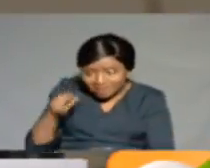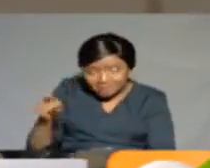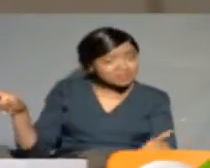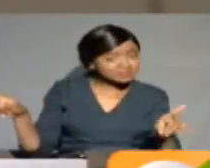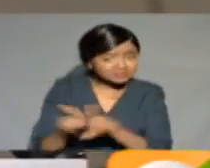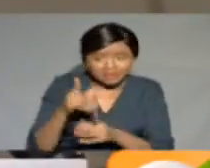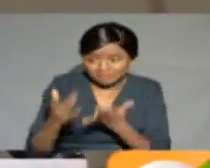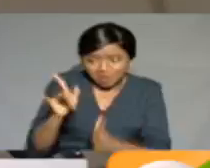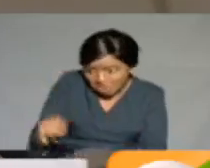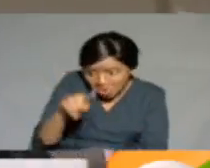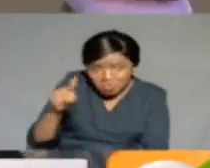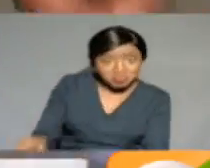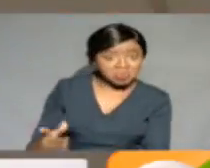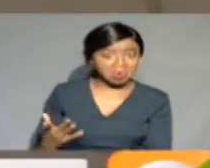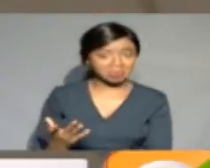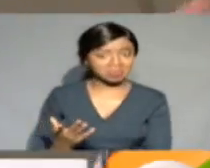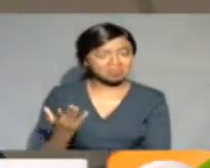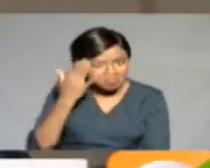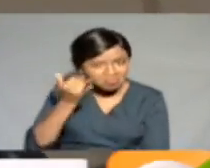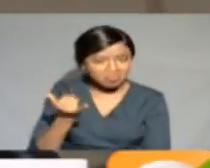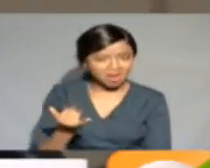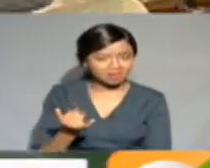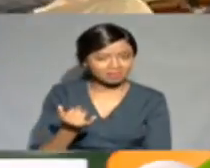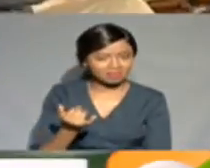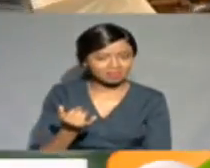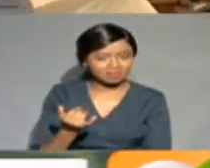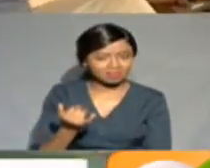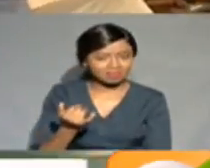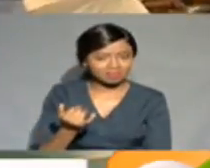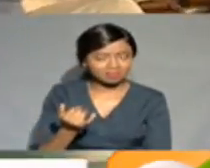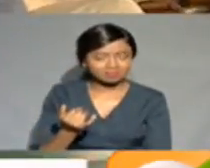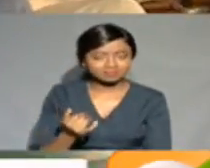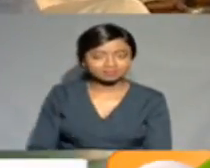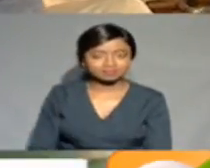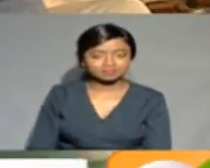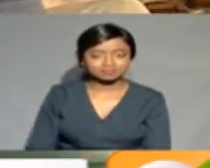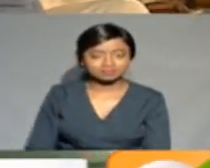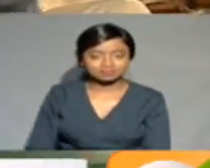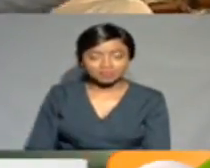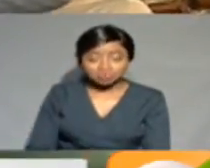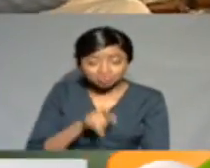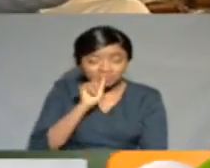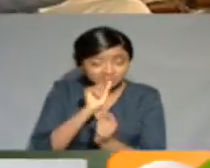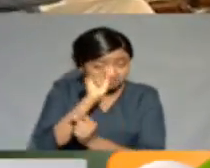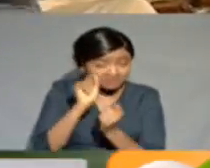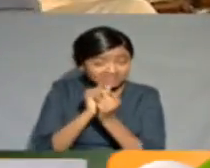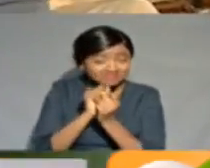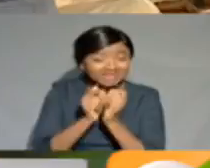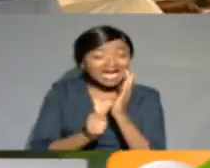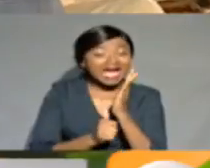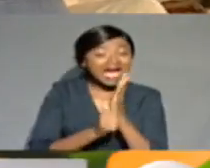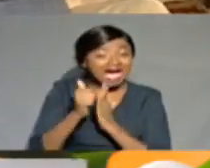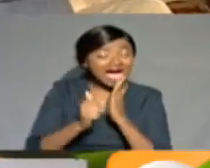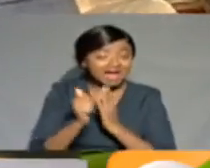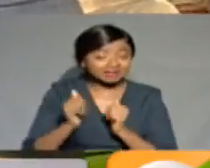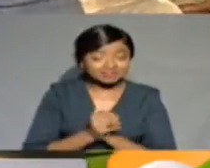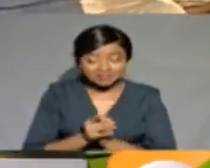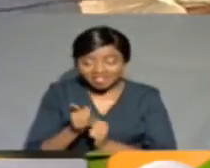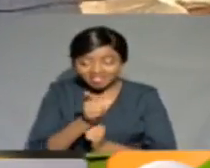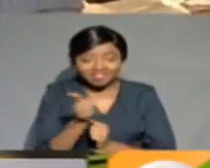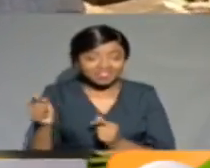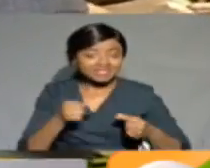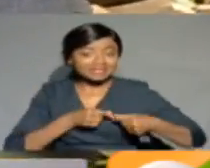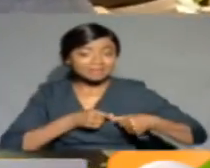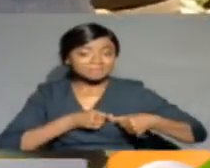side of this particular case? Okay. All right. So in that particular act, these prefects